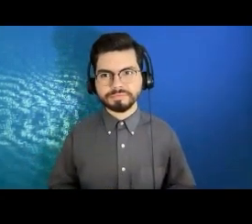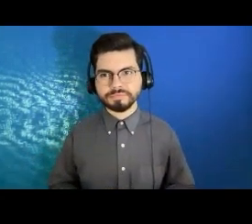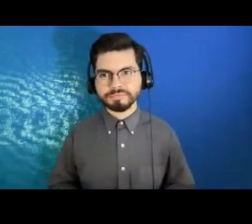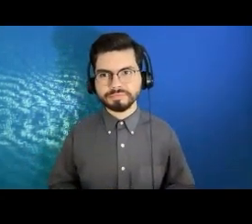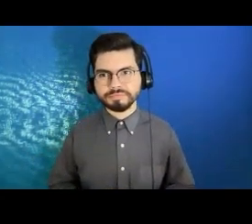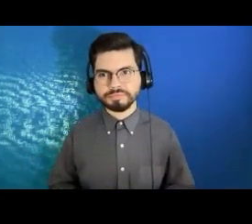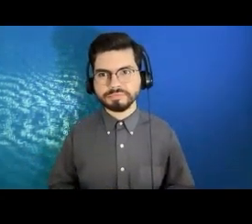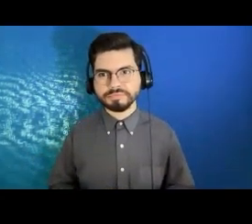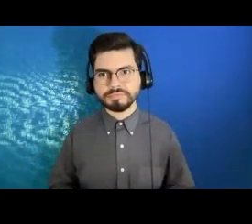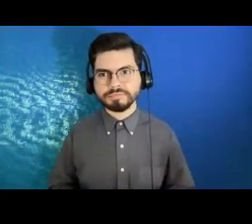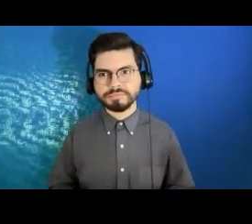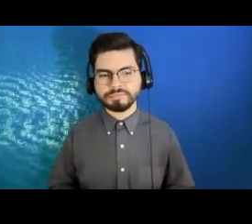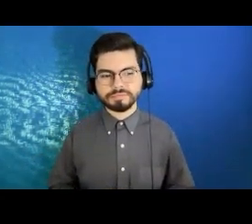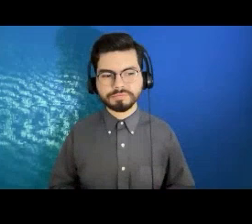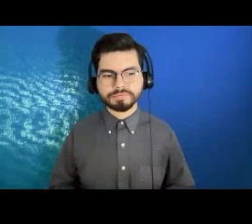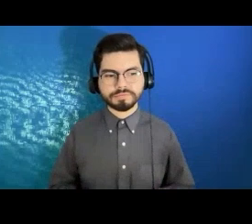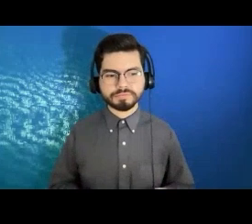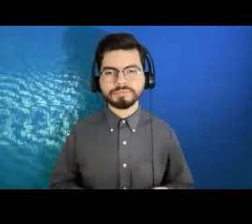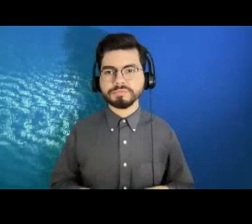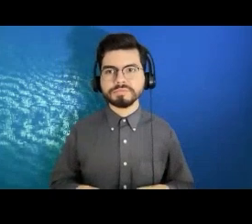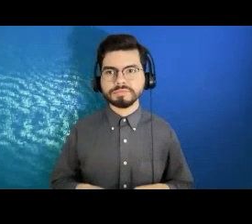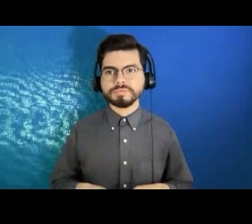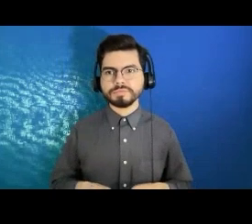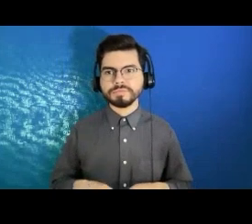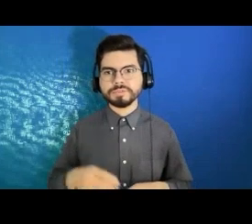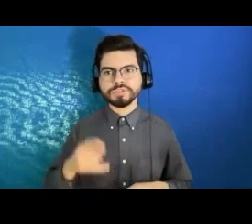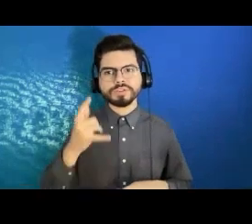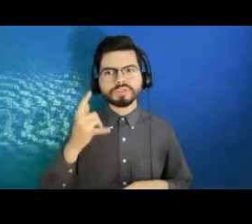Yeah, so what does it look like up there?